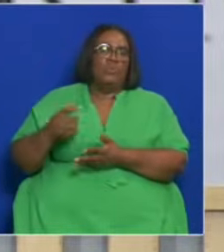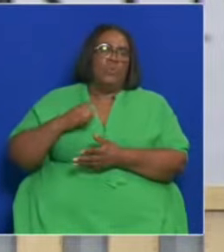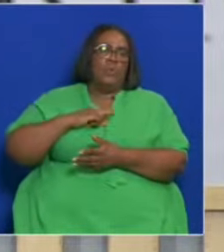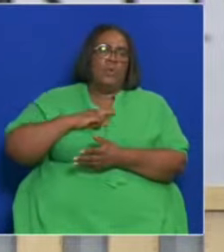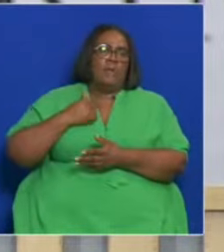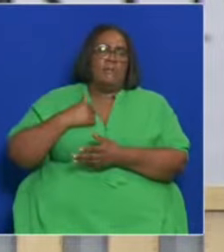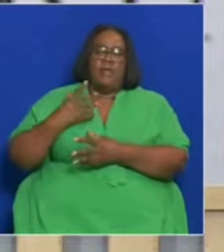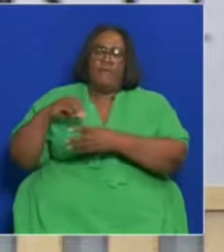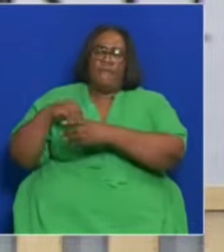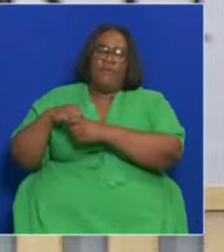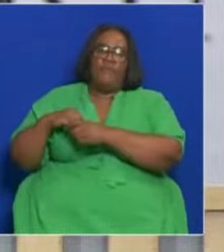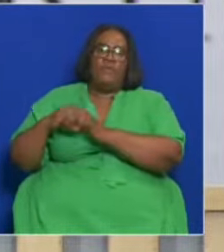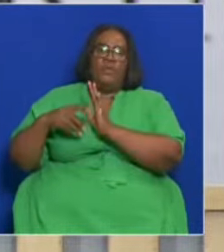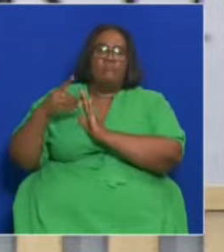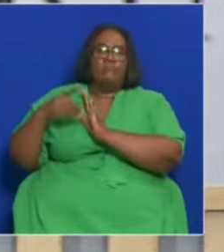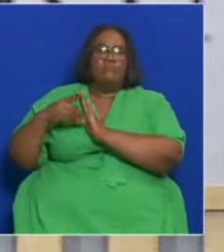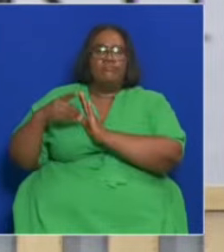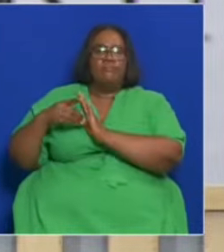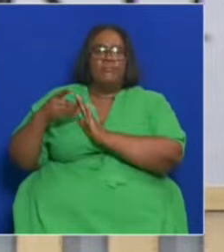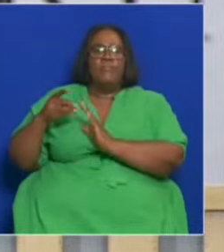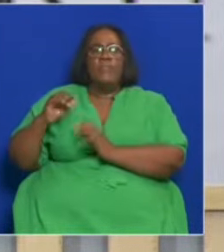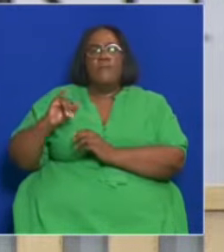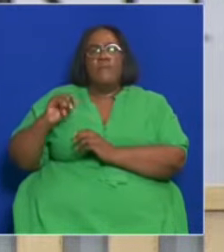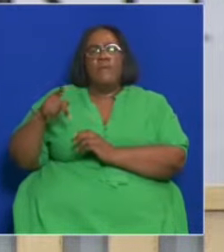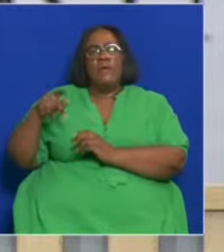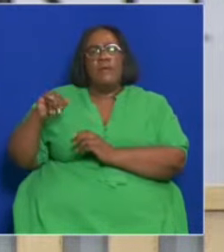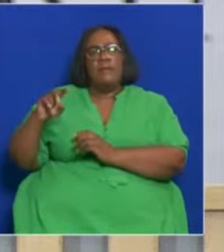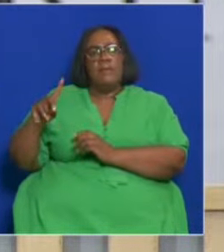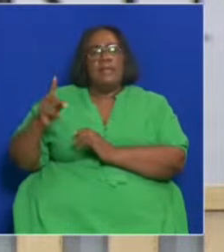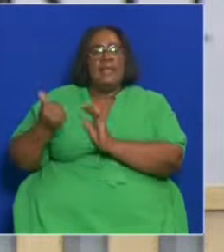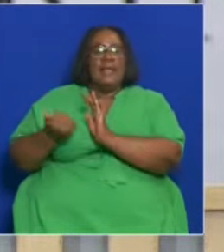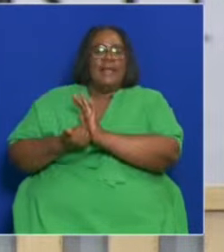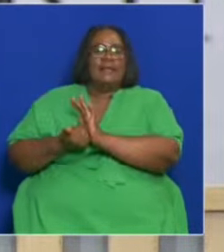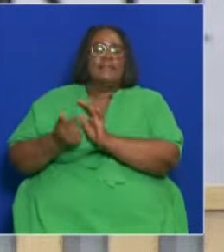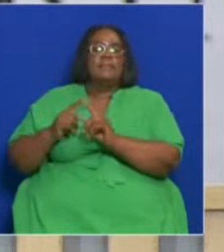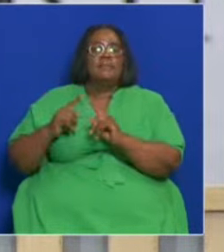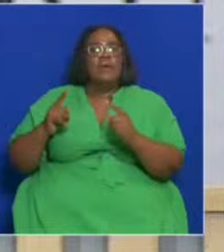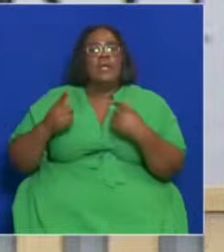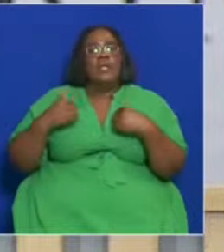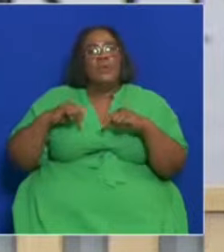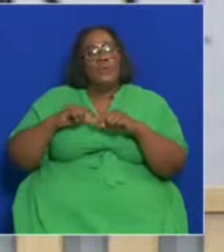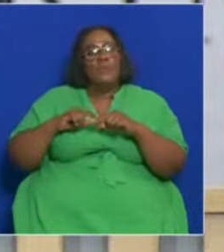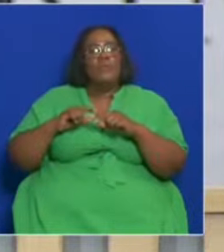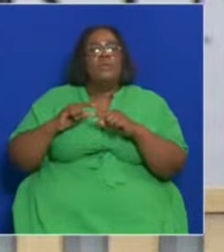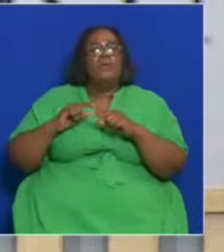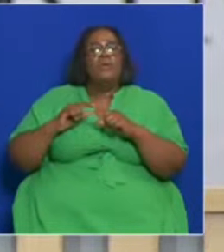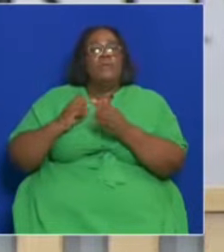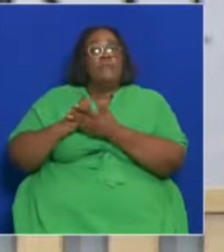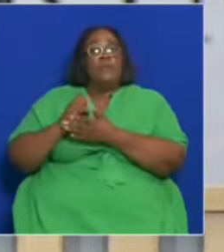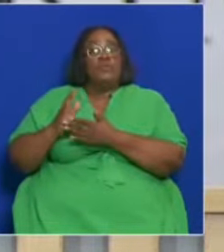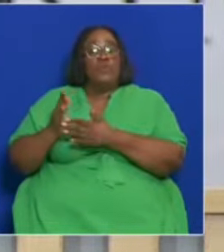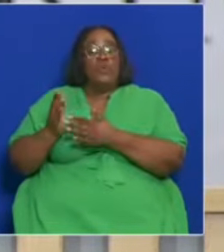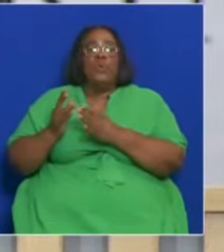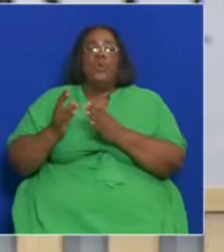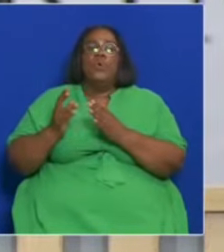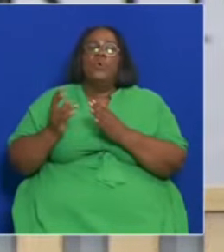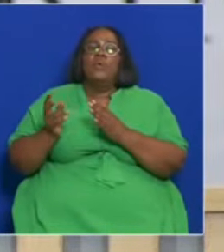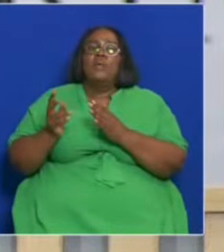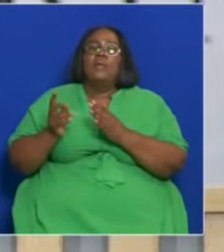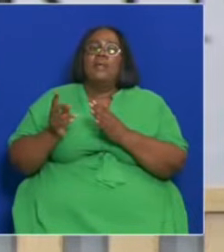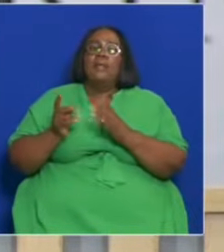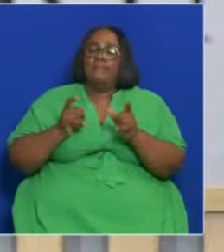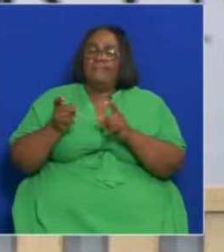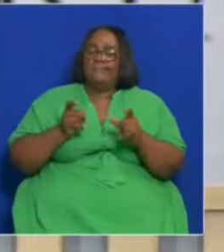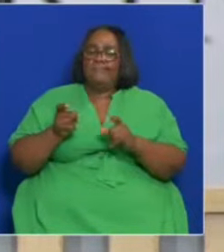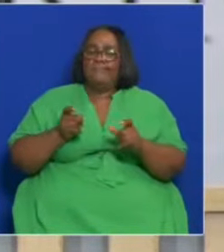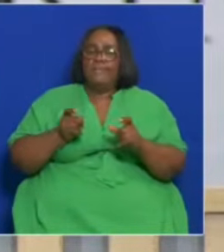IPIT Act. But we ensured that there are also regulations regulating the operations.